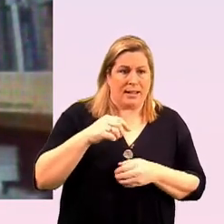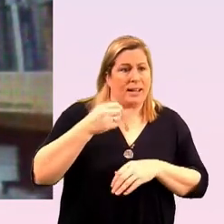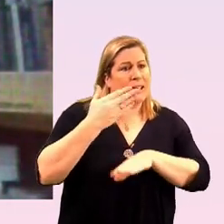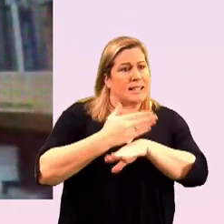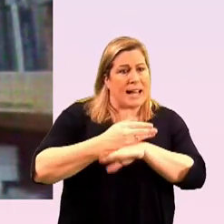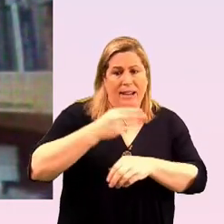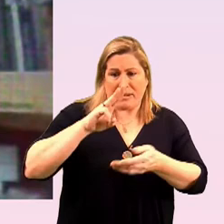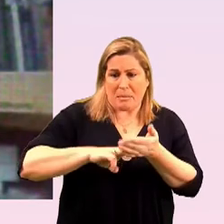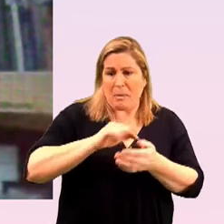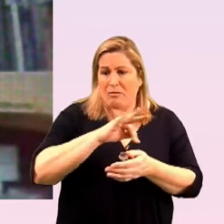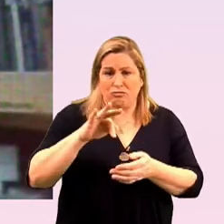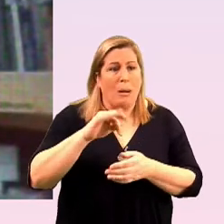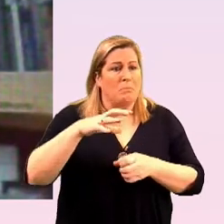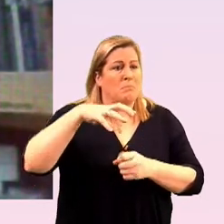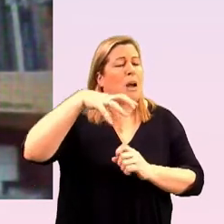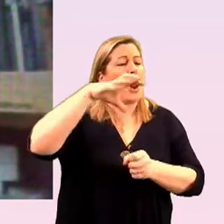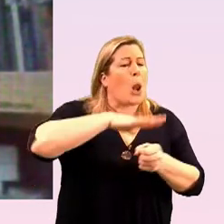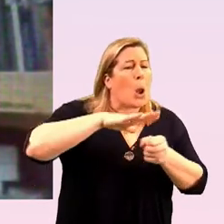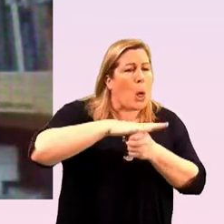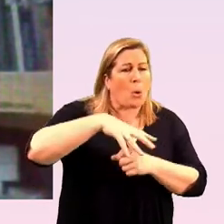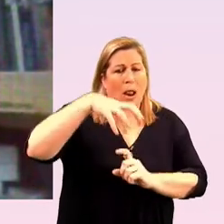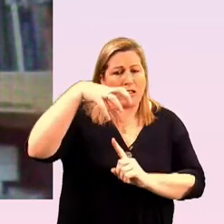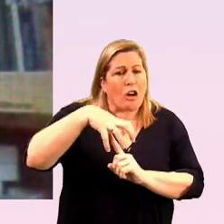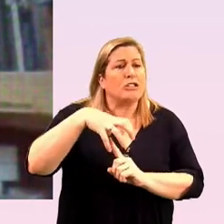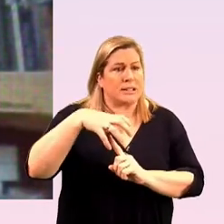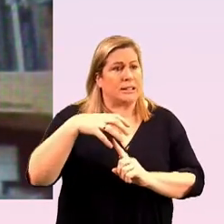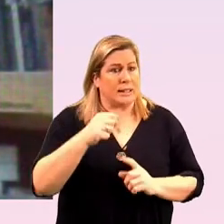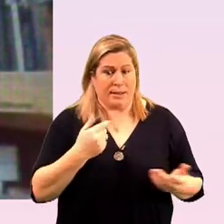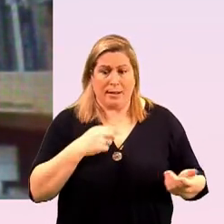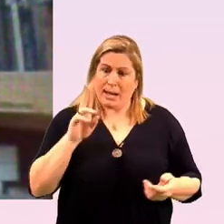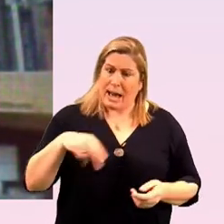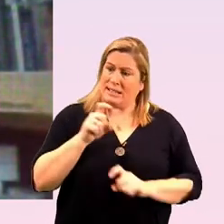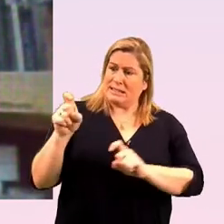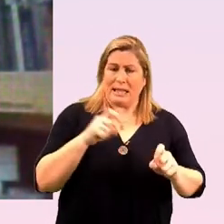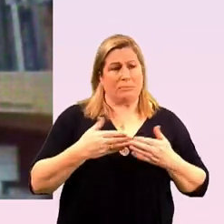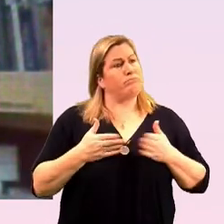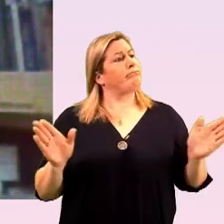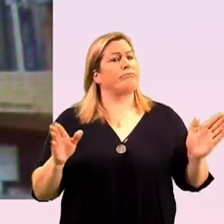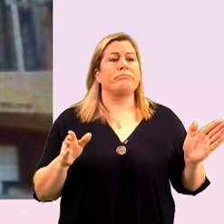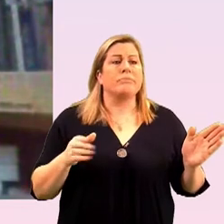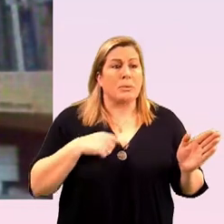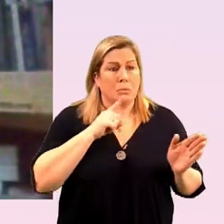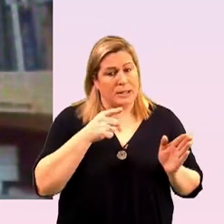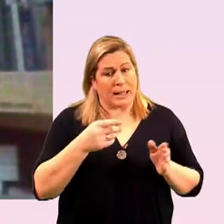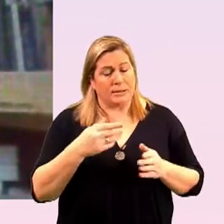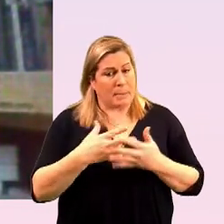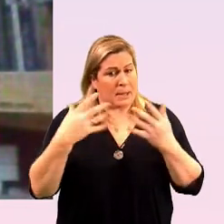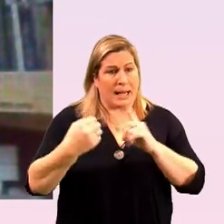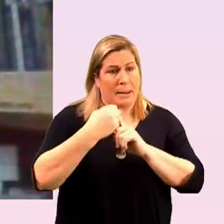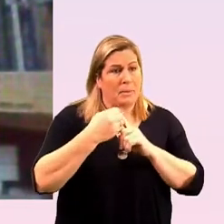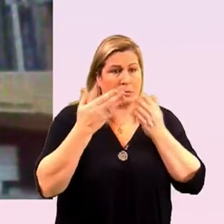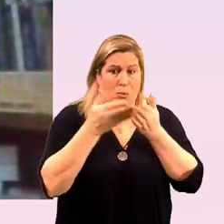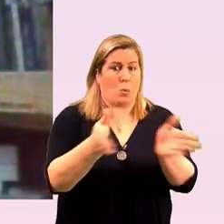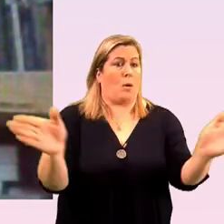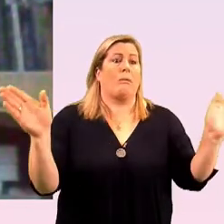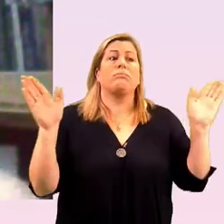we're normalizing ourselves, and we're normalizing ourselves for the wider corporate body. That has had a big impact